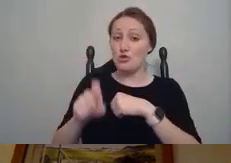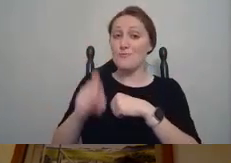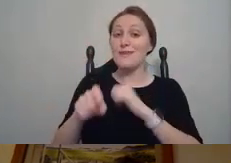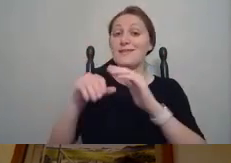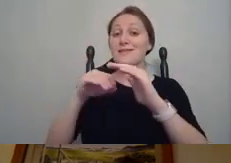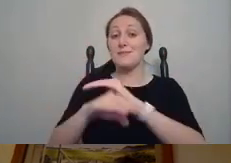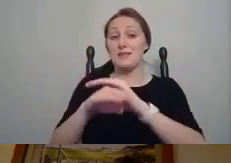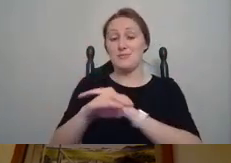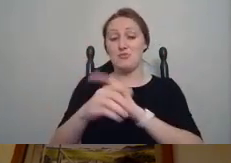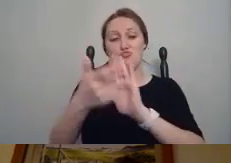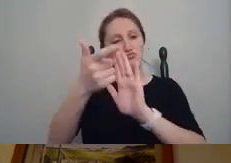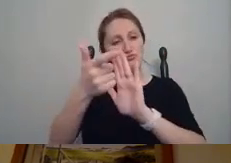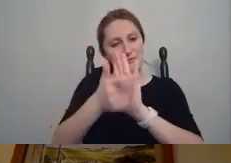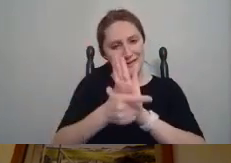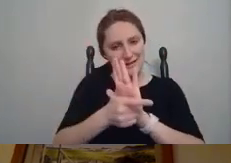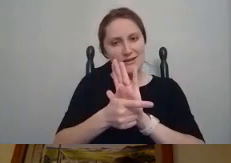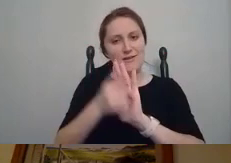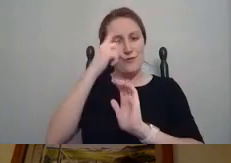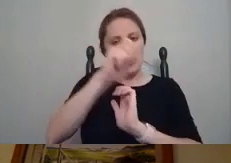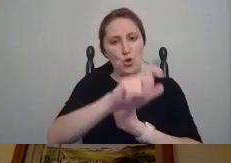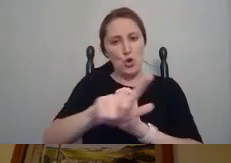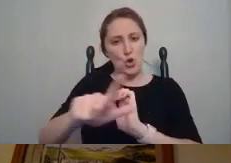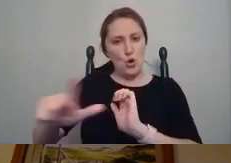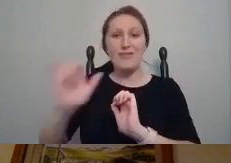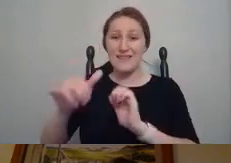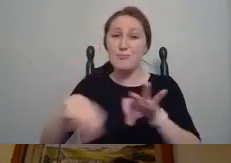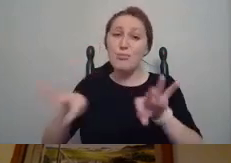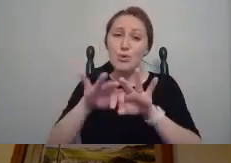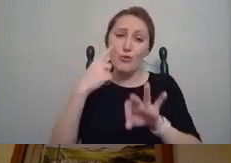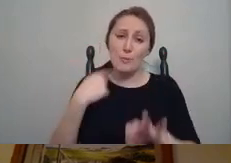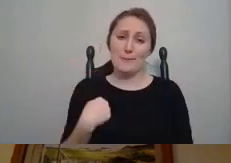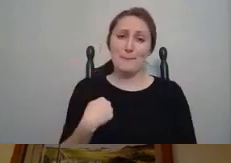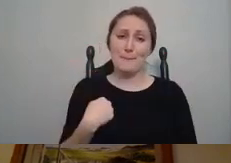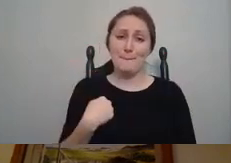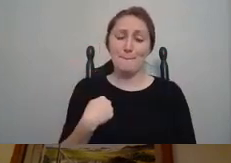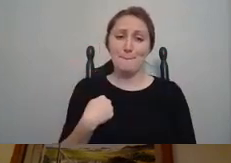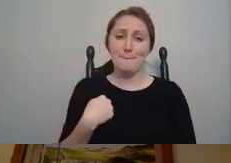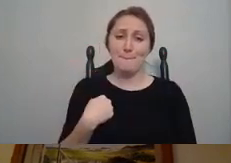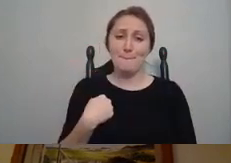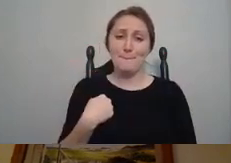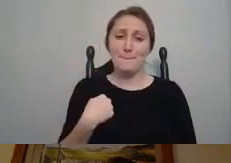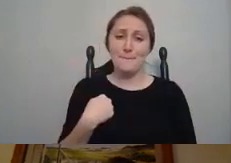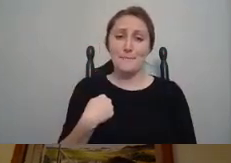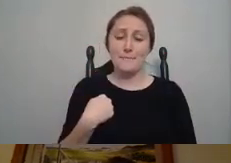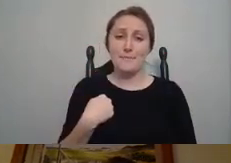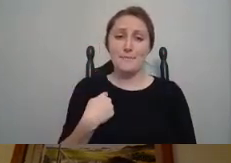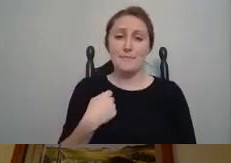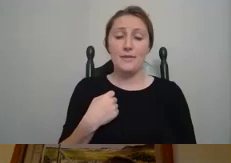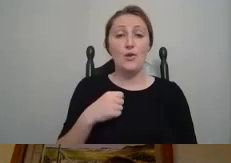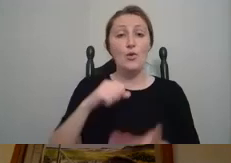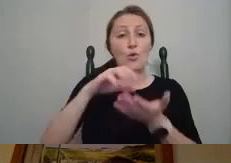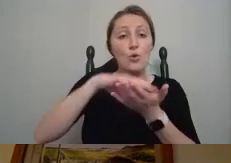everyone is something that is important to me. And how the learning